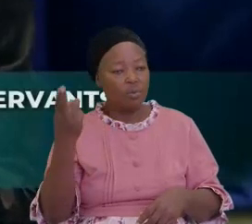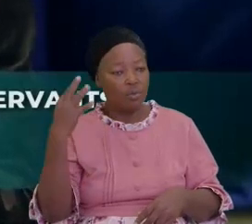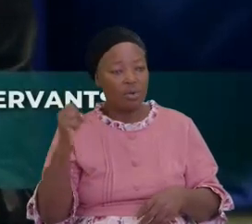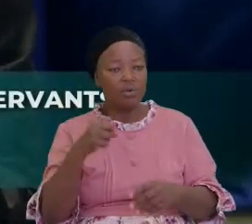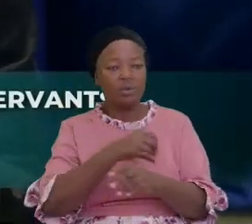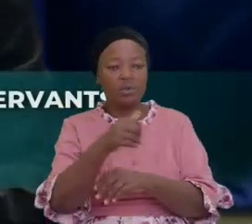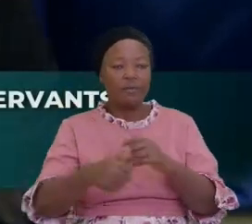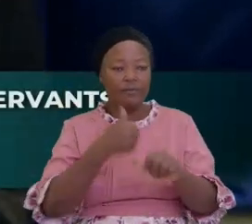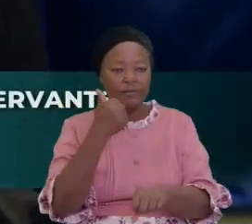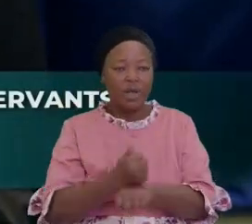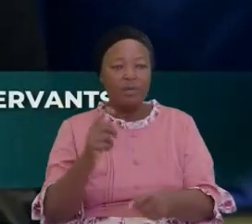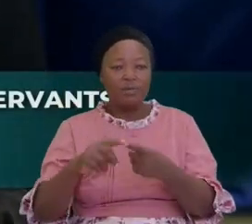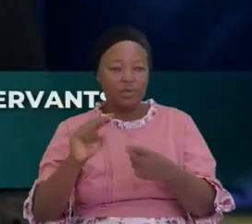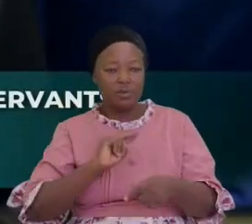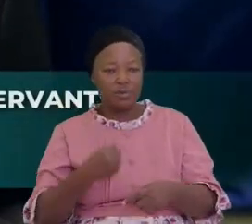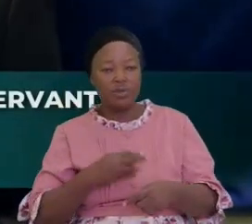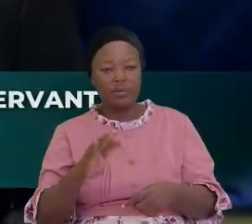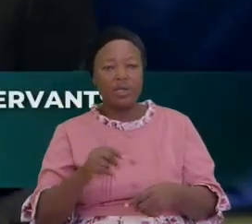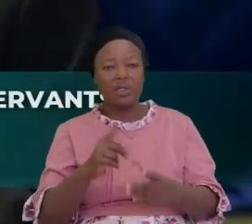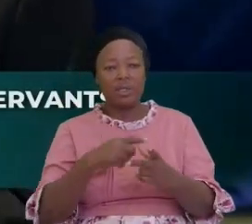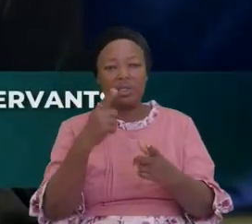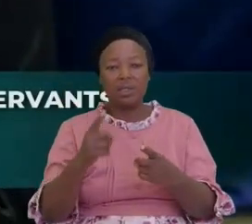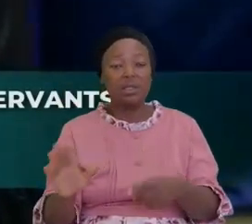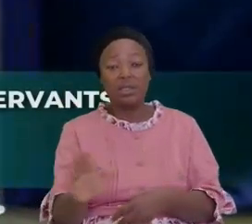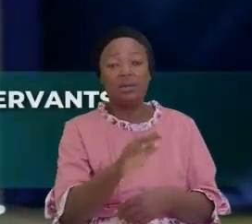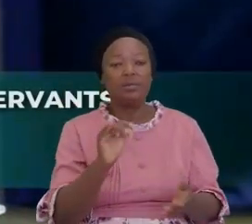by them that heard him?